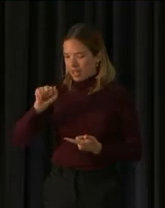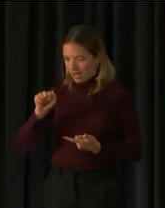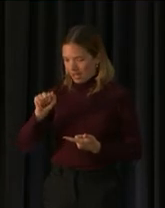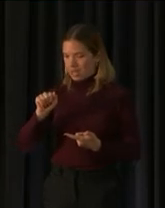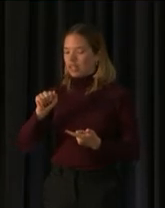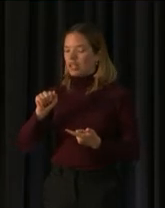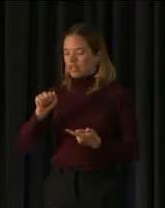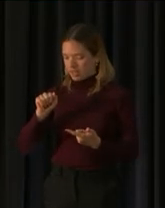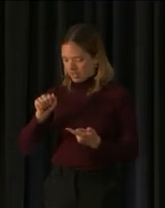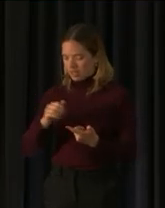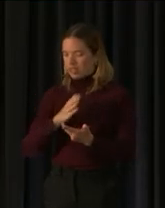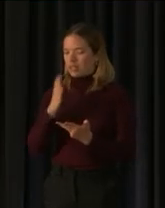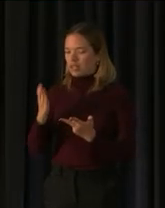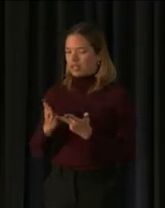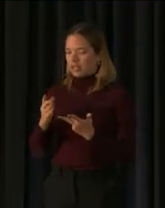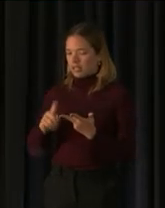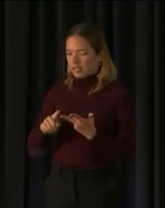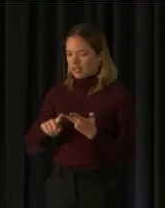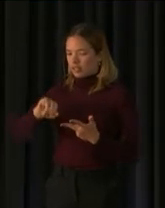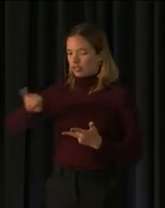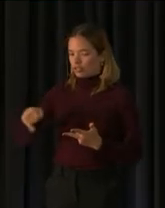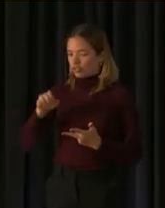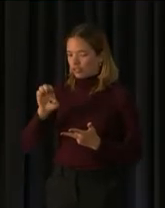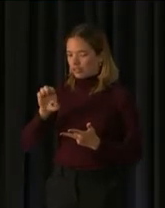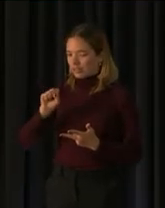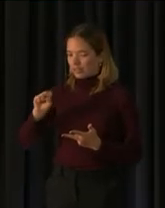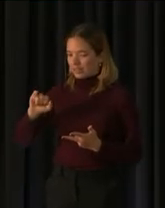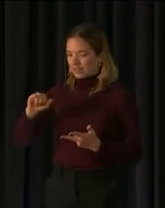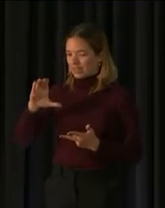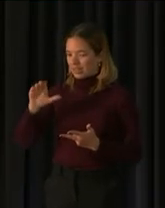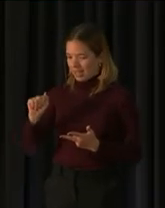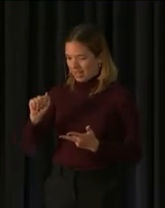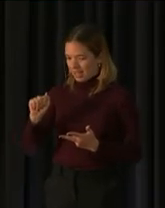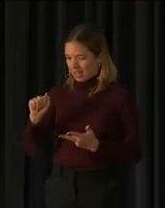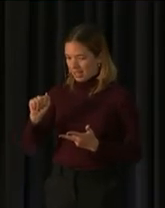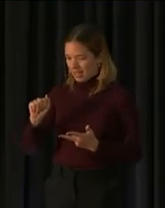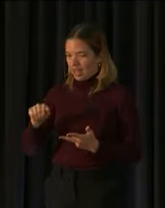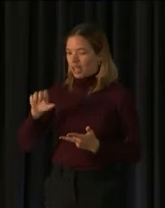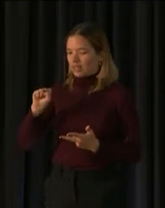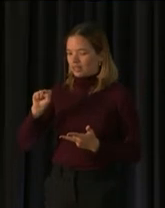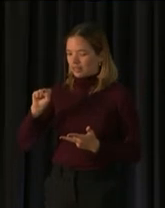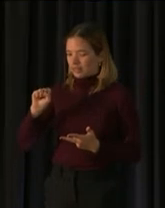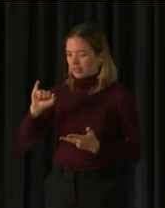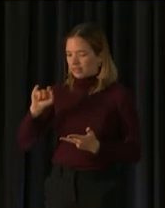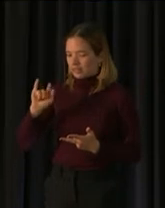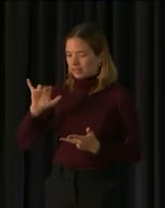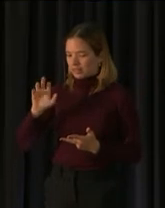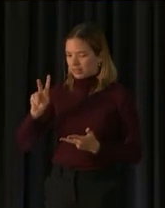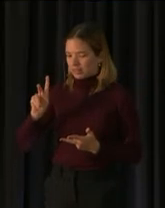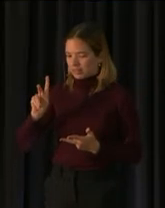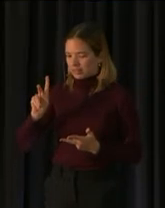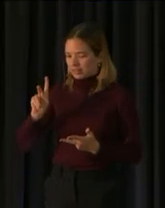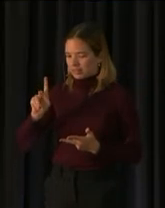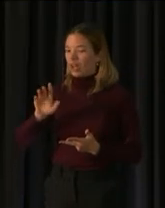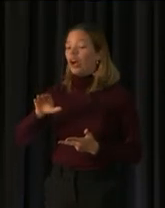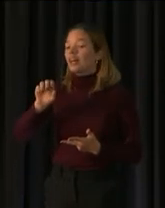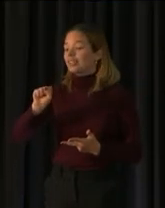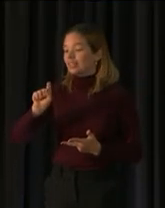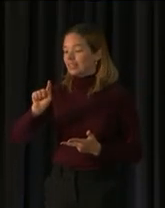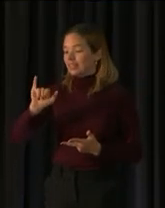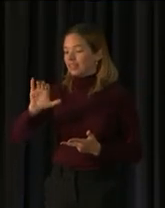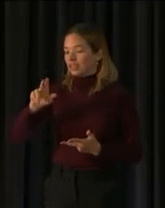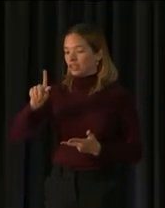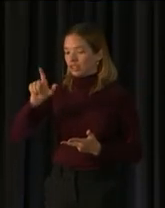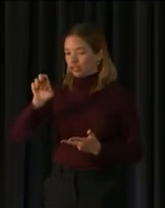of facilities. Tonight, they will go deeper into the topics that we'll be discussing around our health and safety protocols and